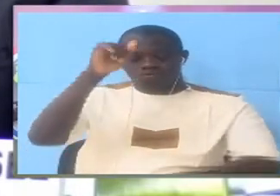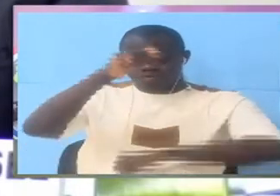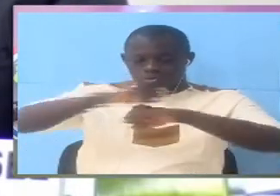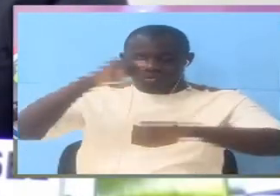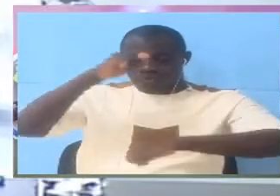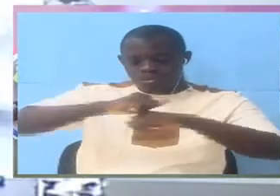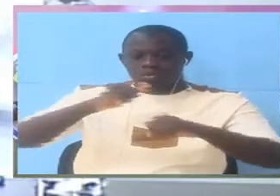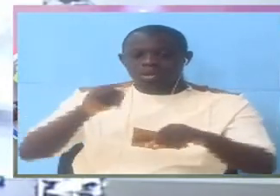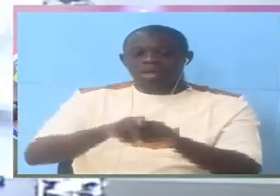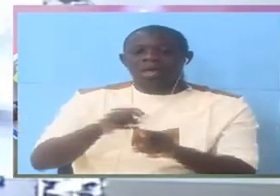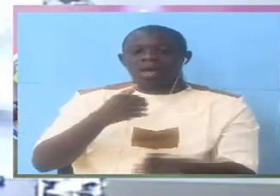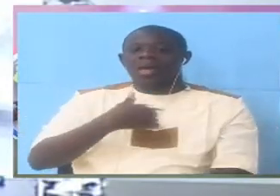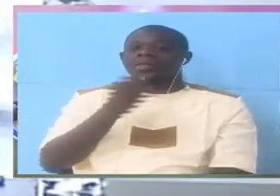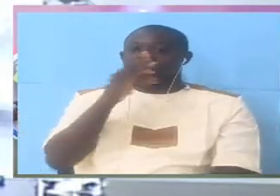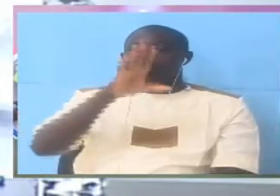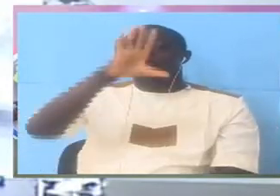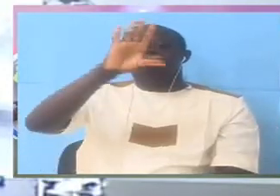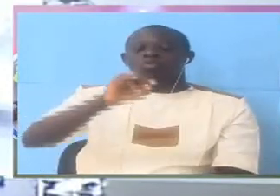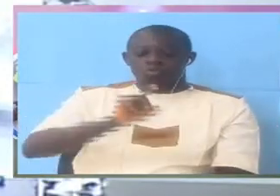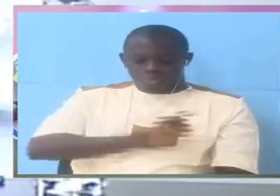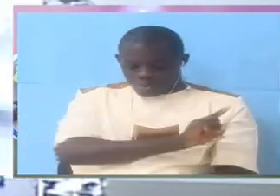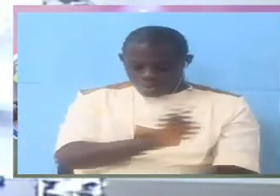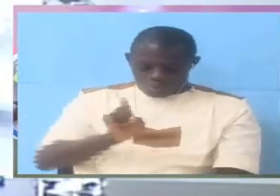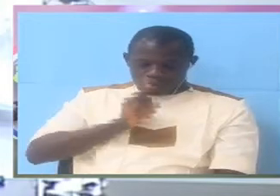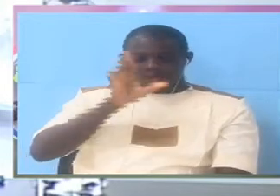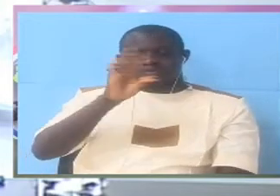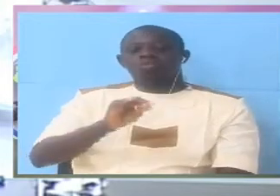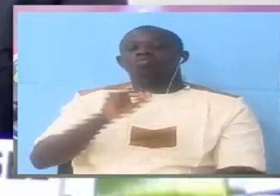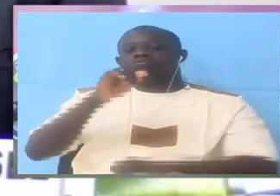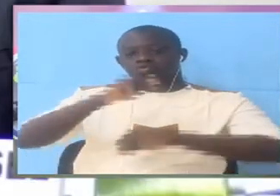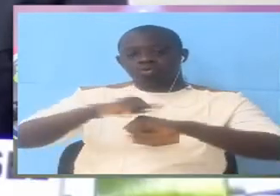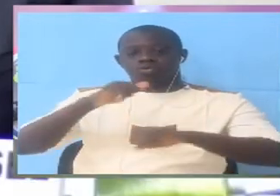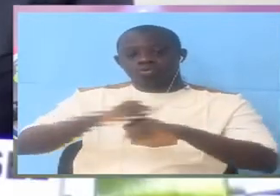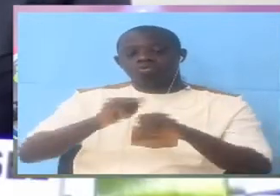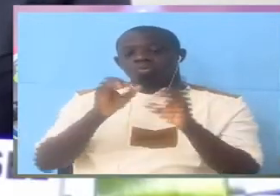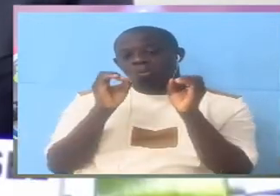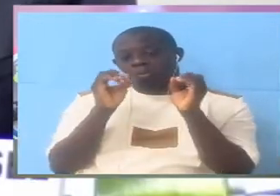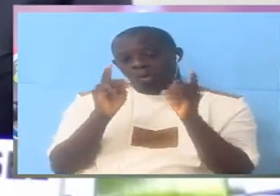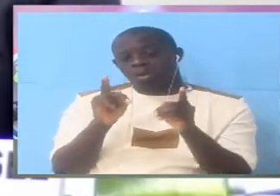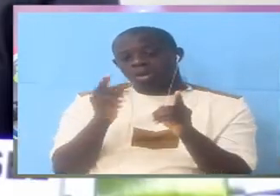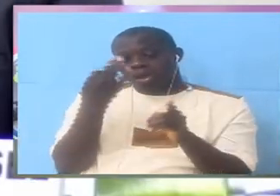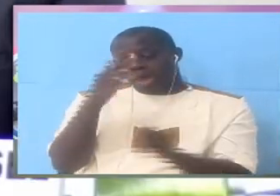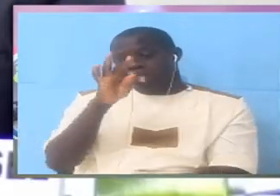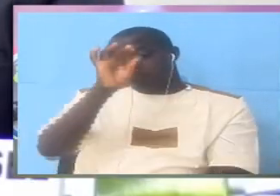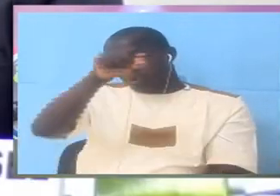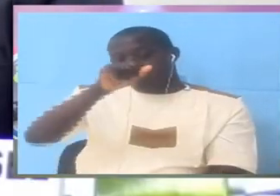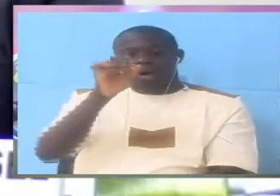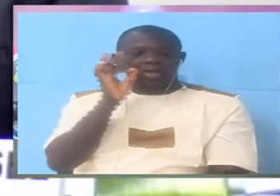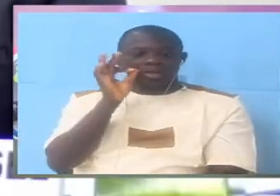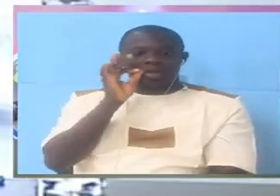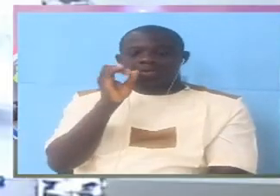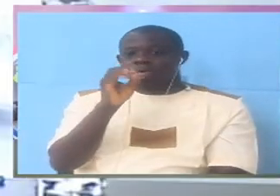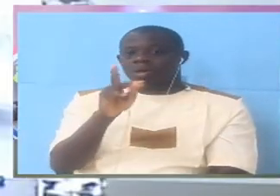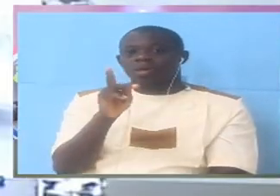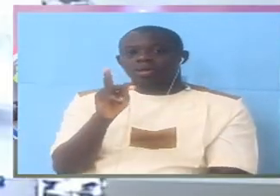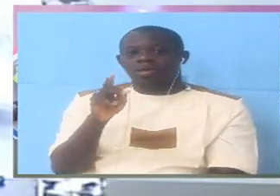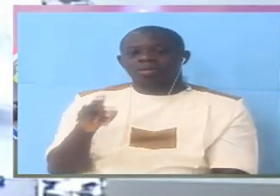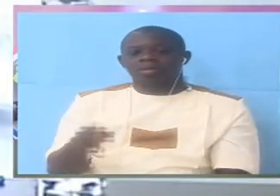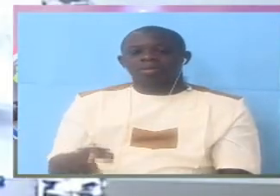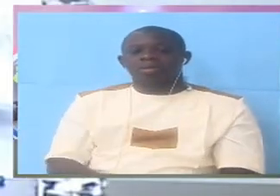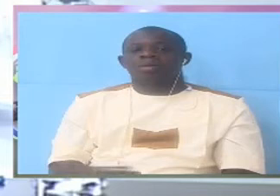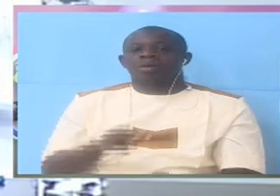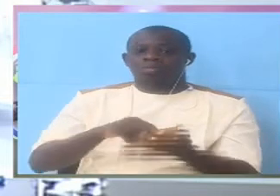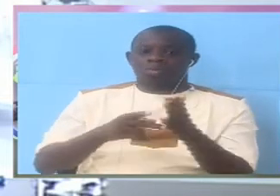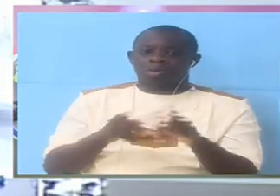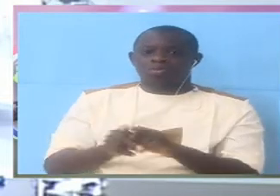said, do we do tortures? If that is your answer. That's what I've said. So are you confirming